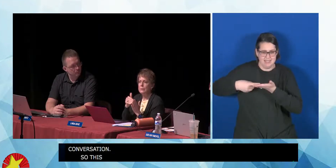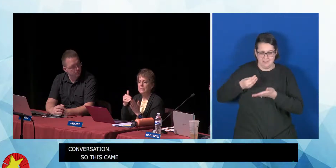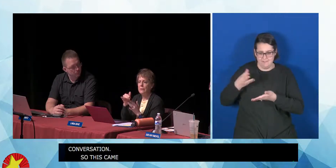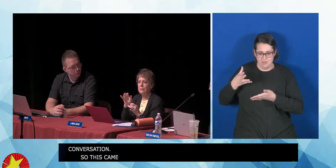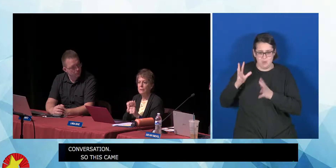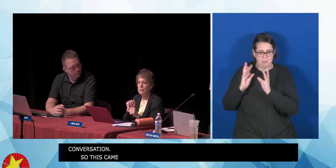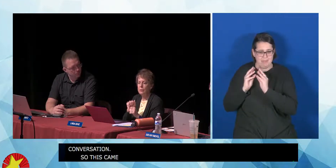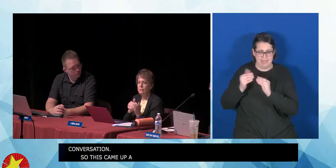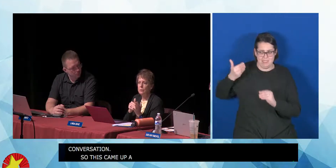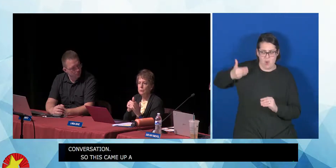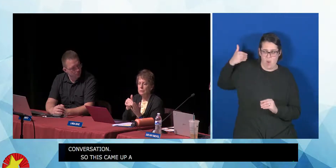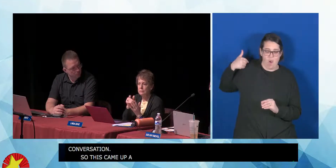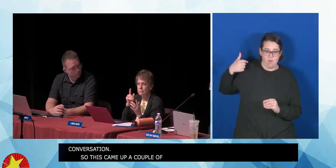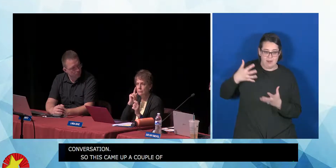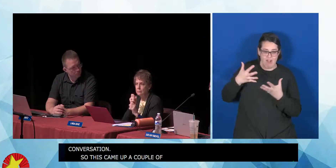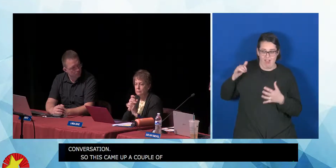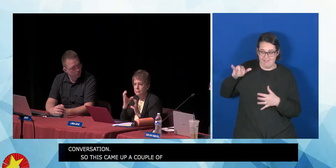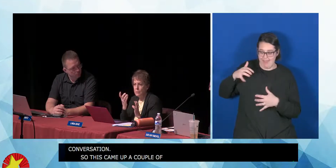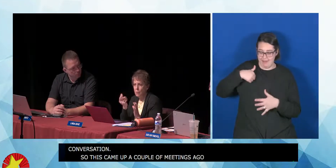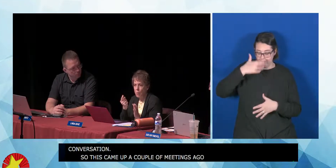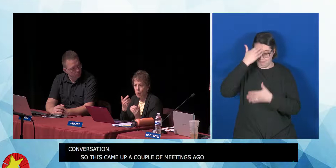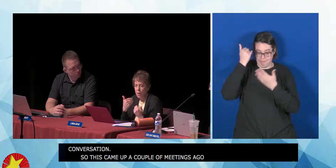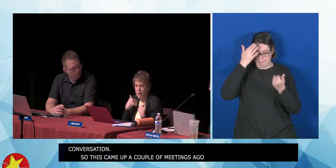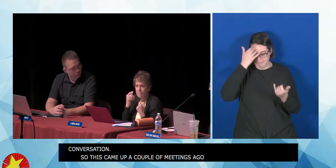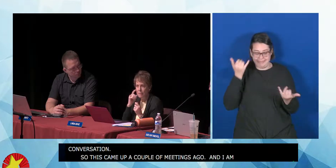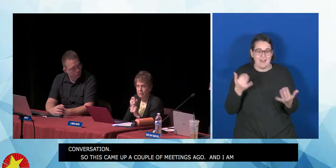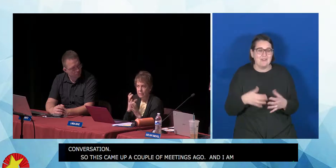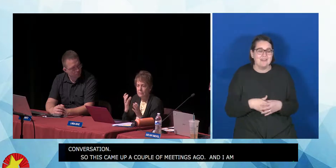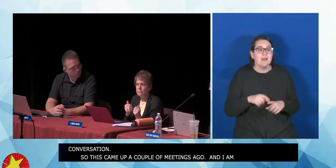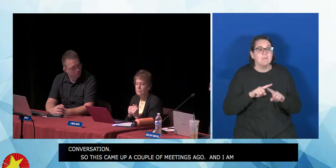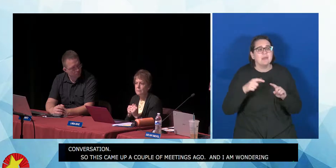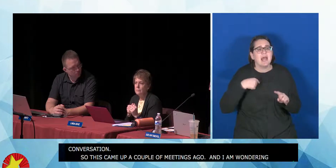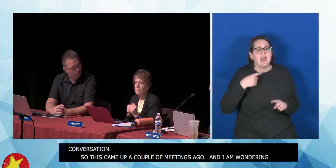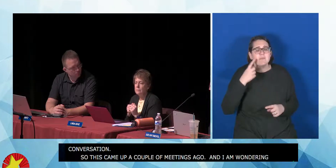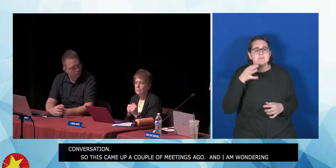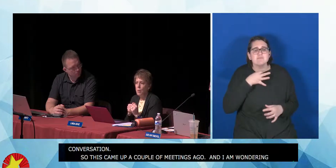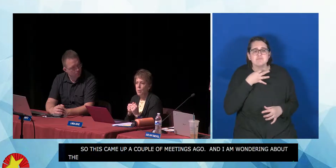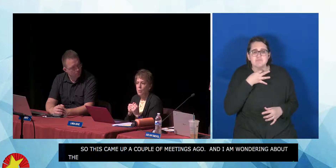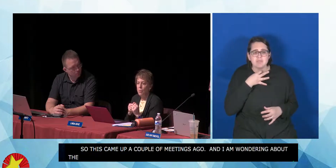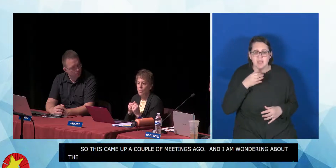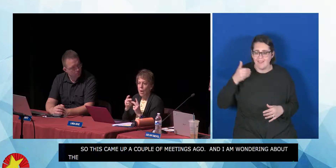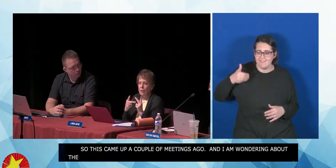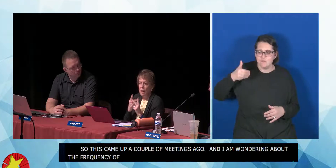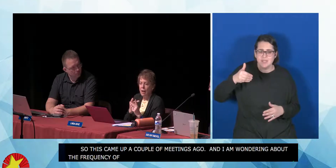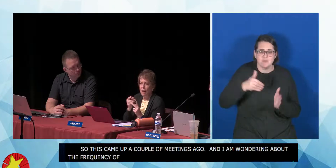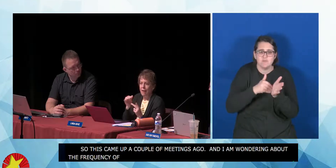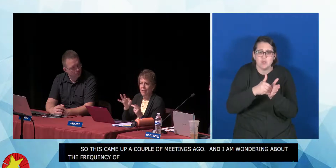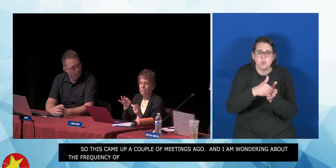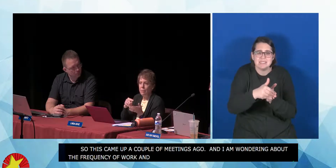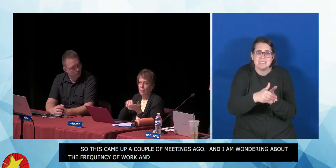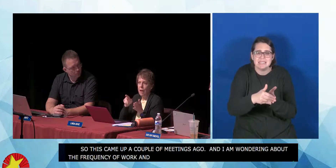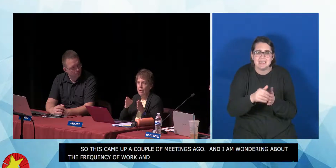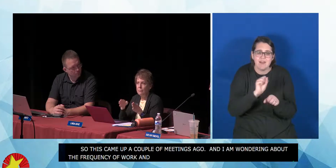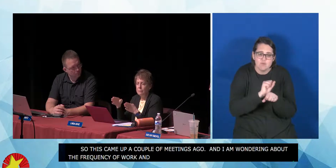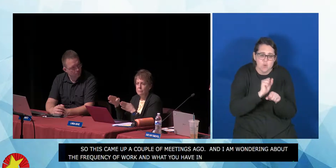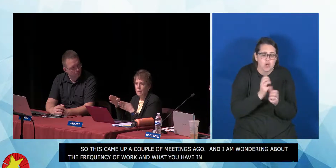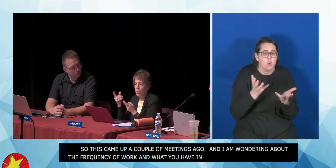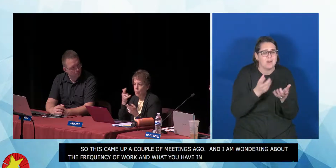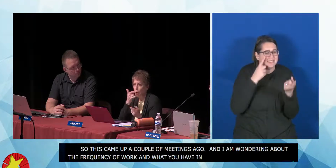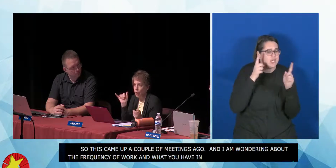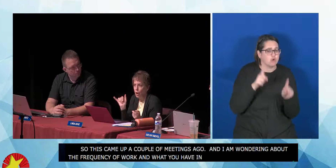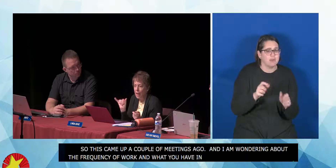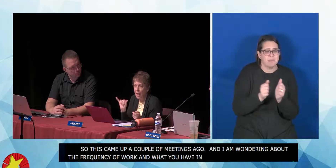mind. I'm wondering about the frequency of work. What do you have in mind, or what is the agreement with Ms.